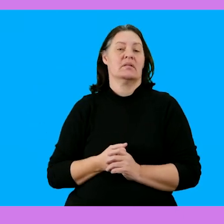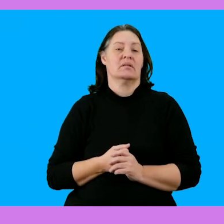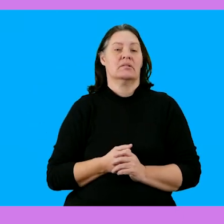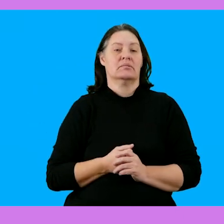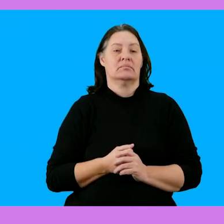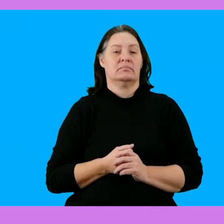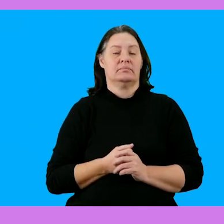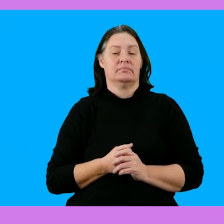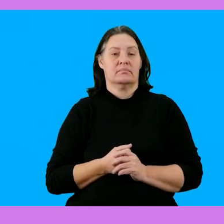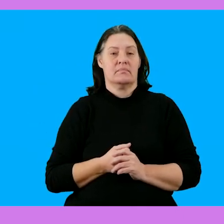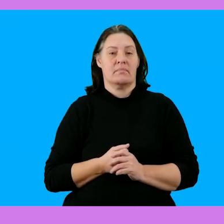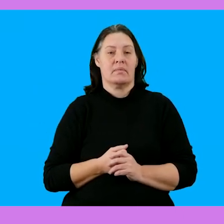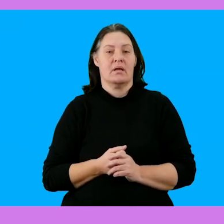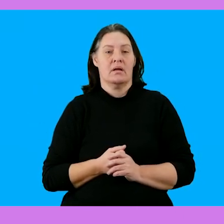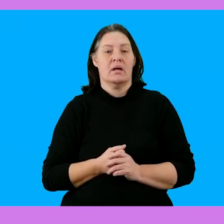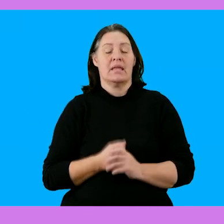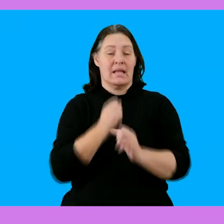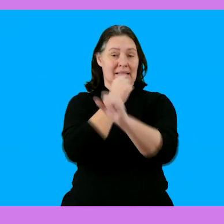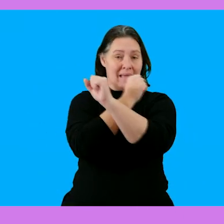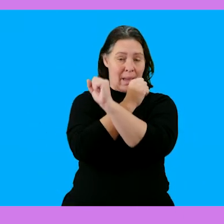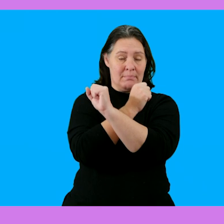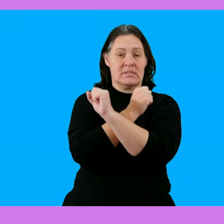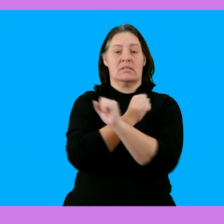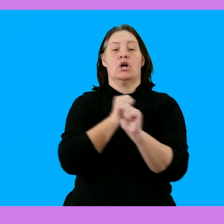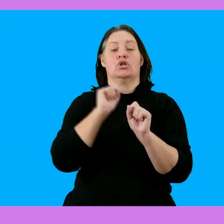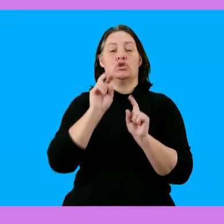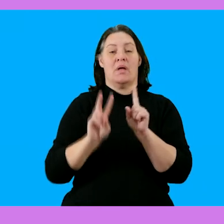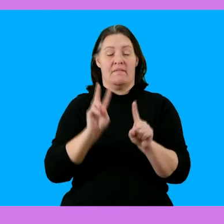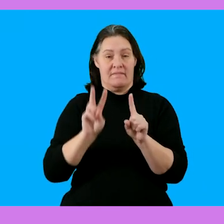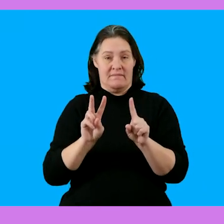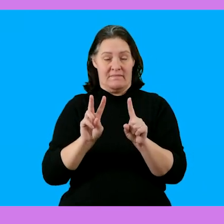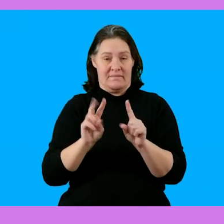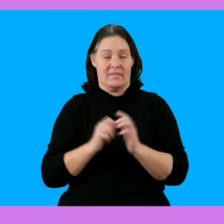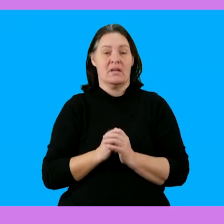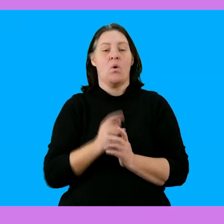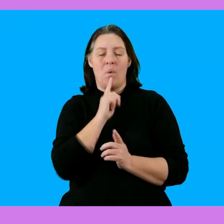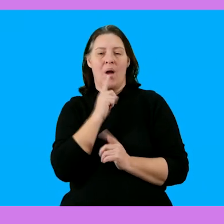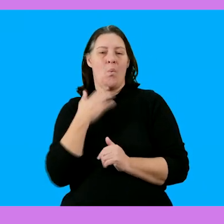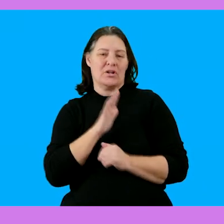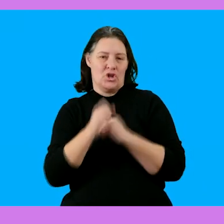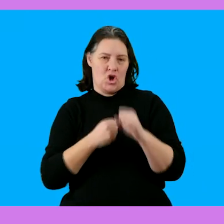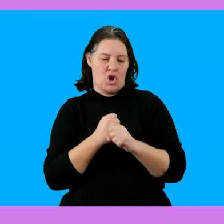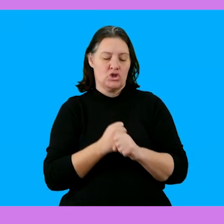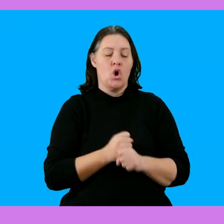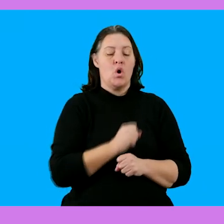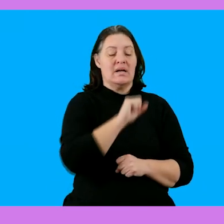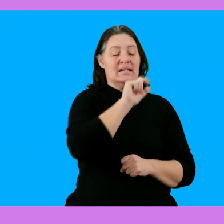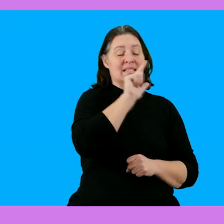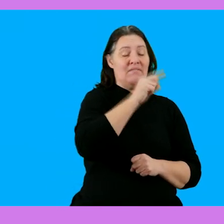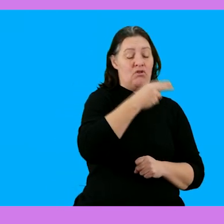monthly, multiply by 12. Now I'm going from monthly to annual. So